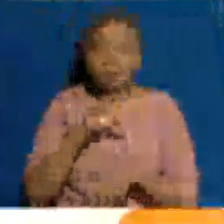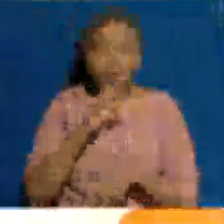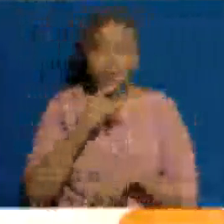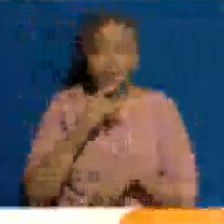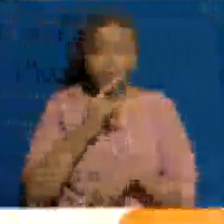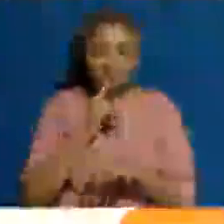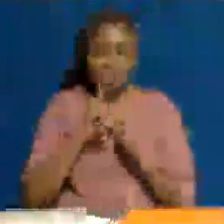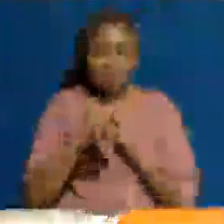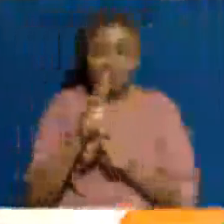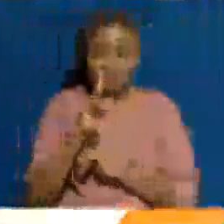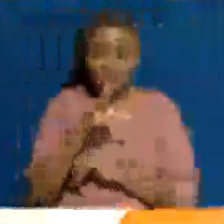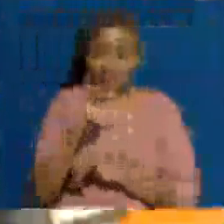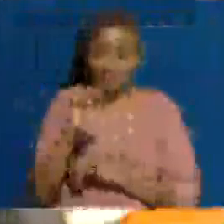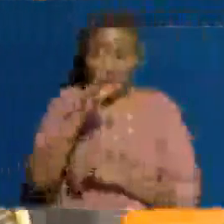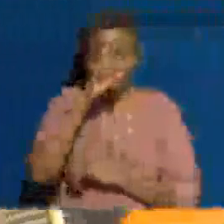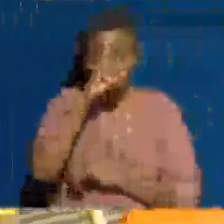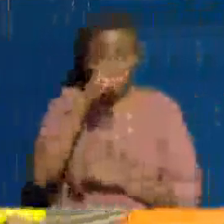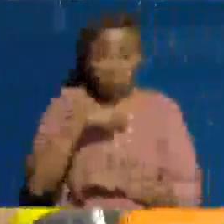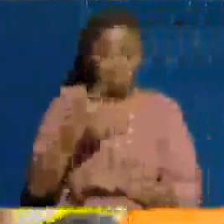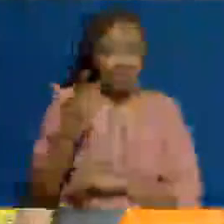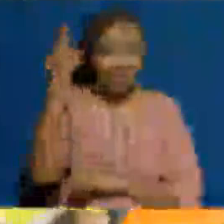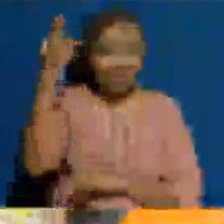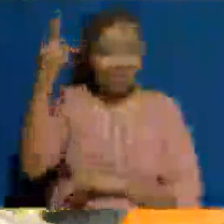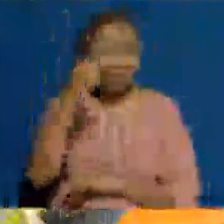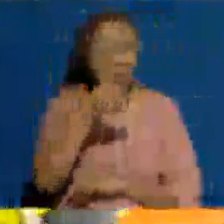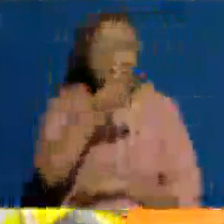who shot at ESCC detectives to escape